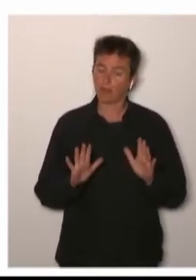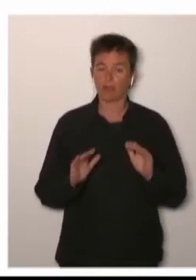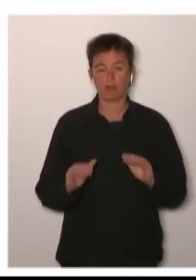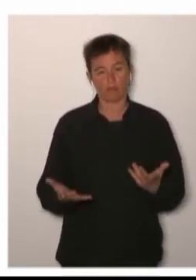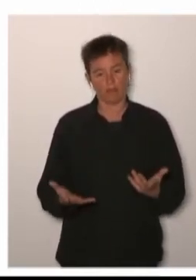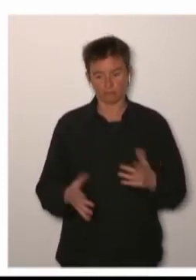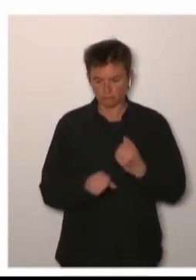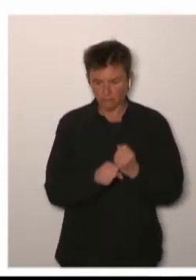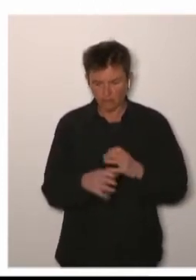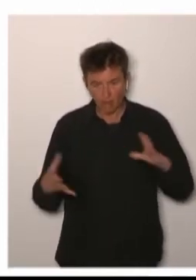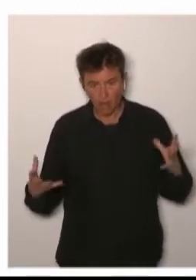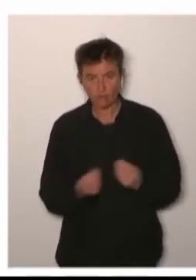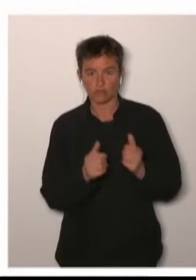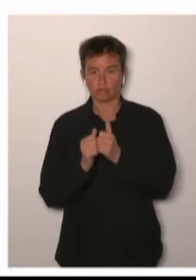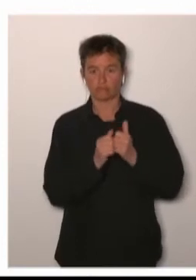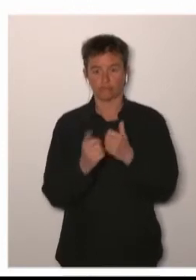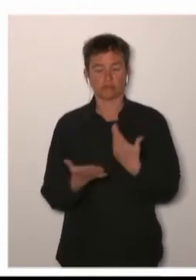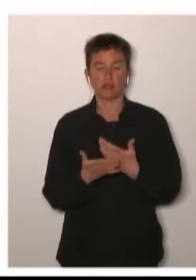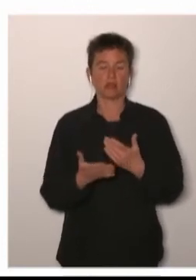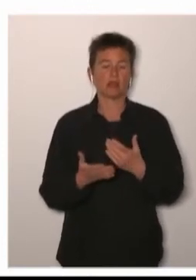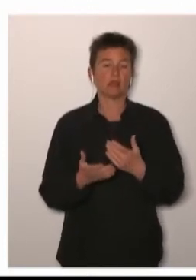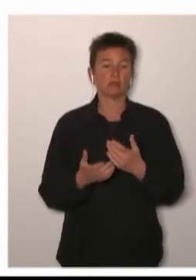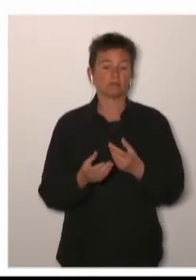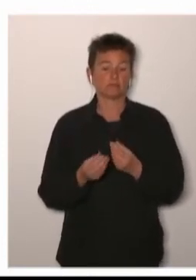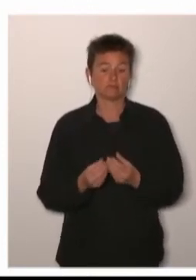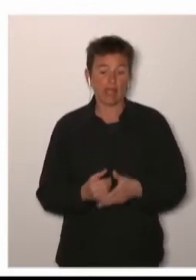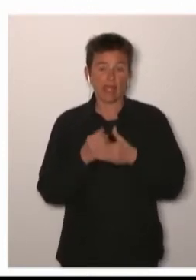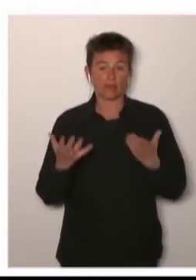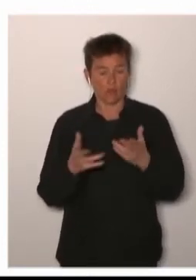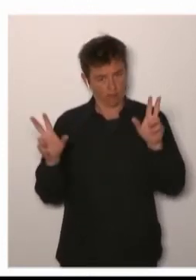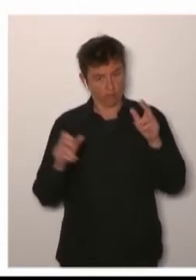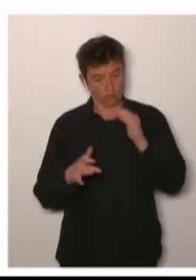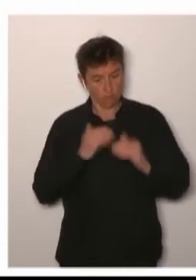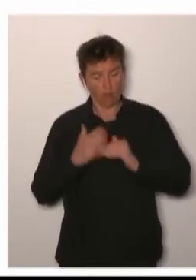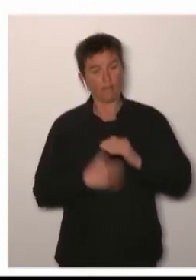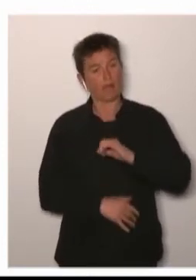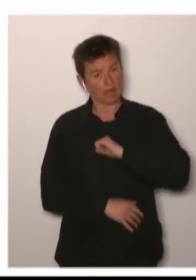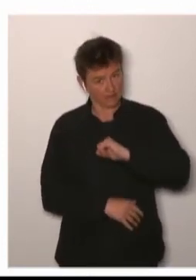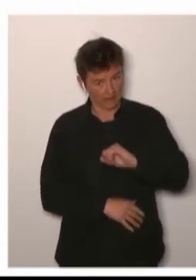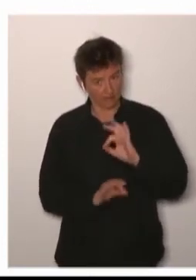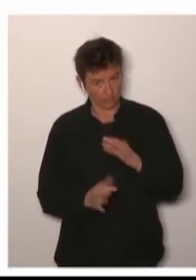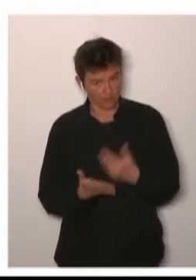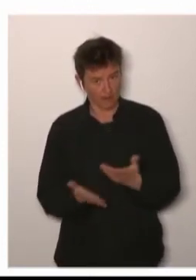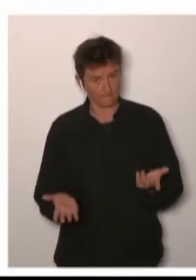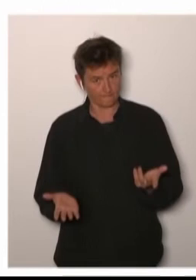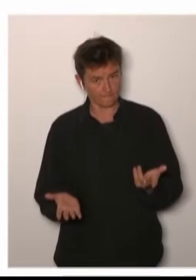collaborative disposal like Accelerate should take in that new regulation? And will that new regulation change the